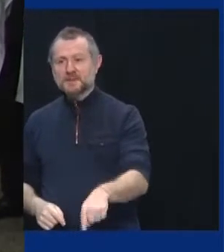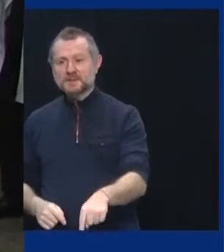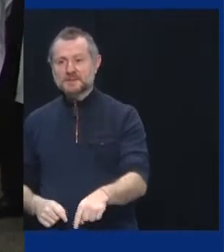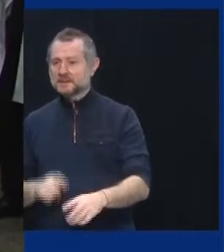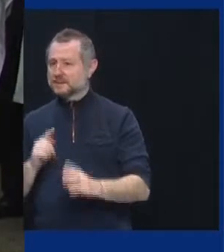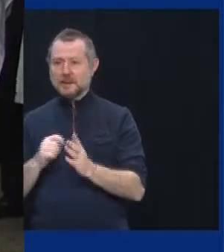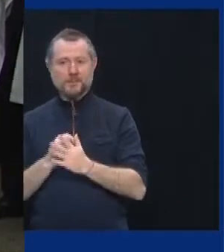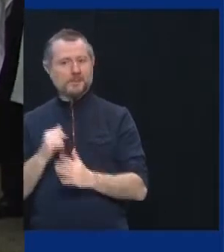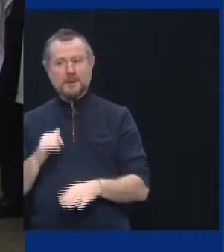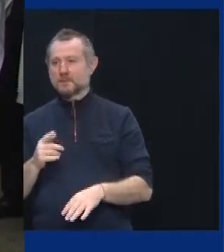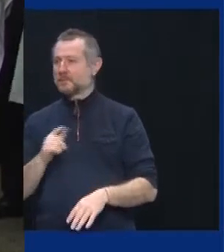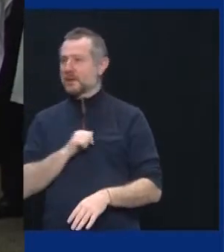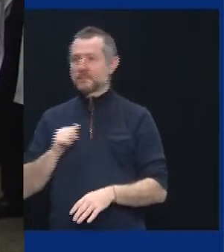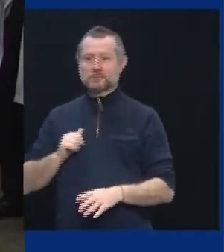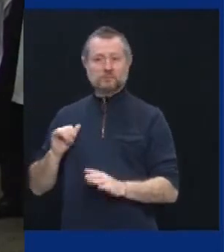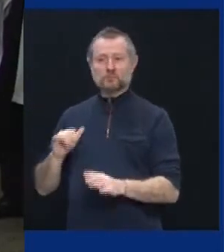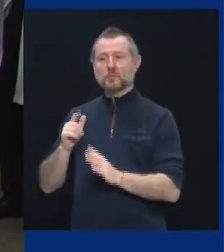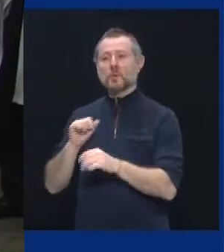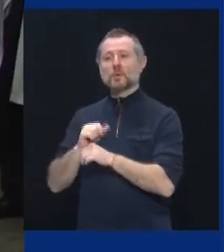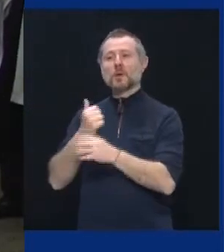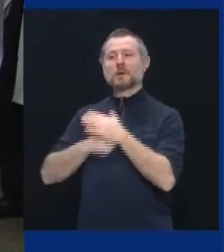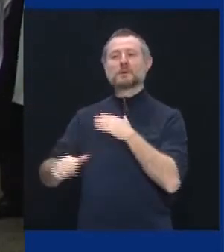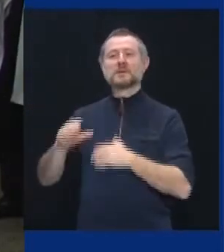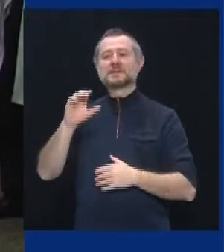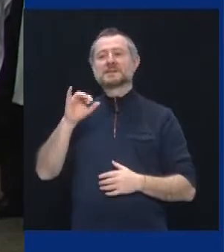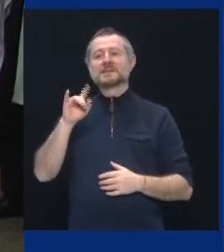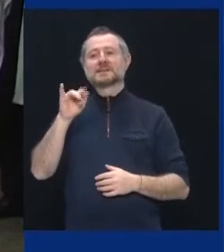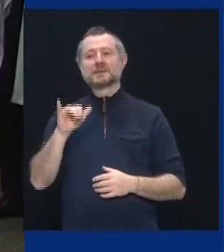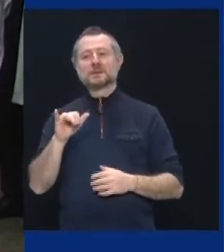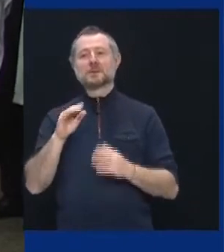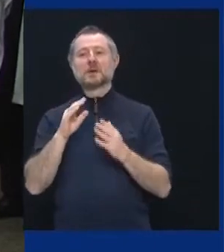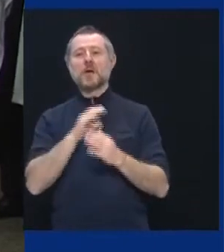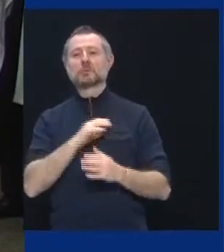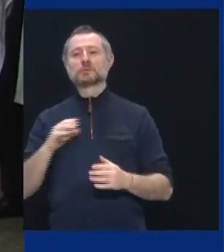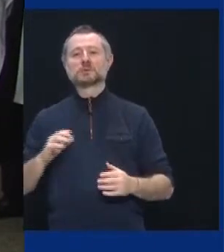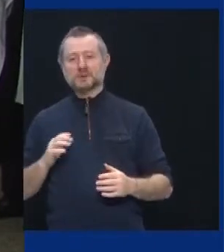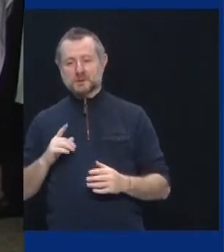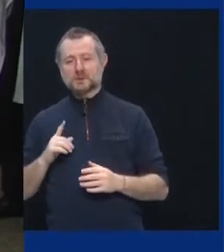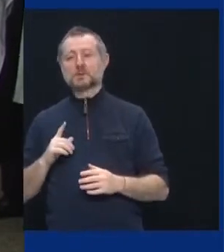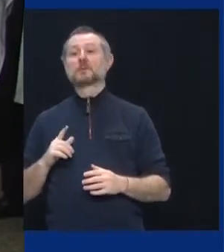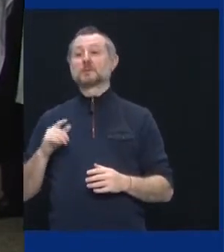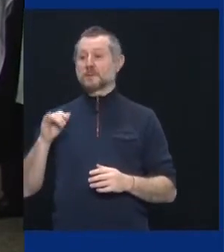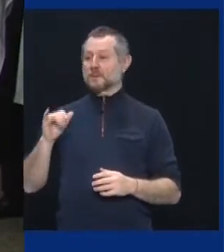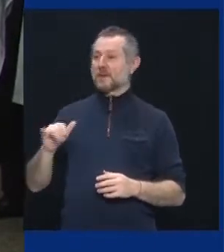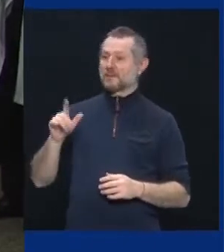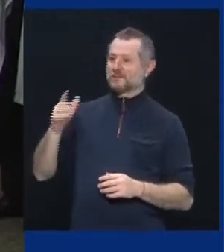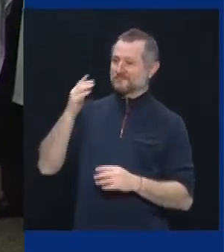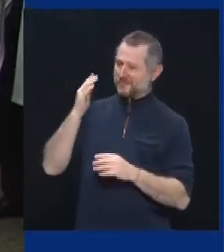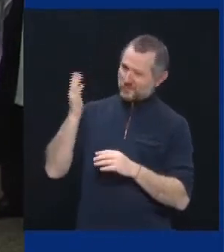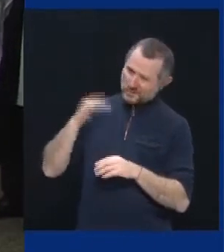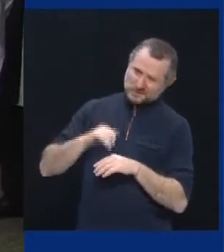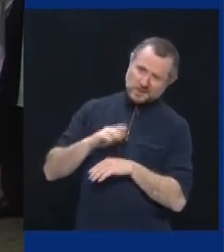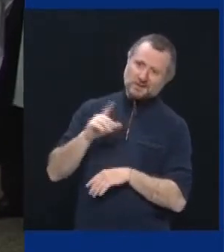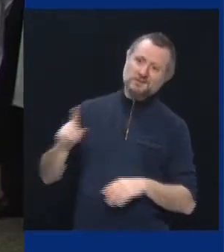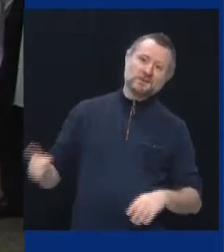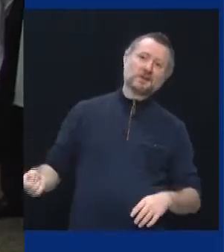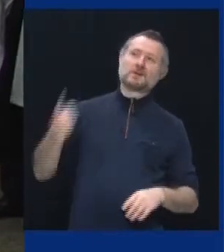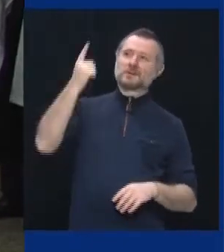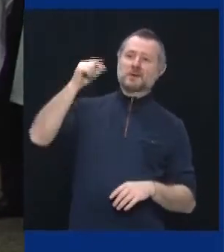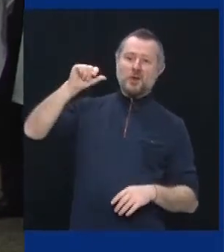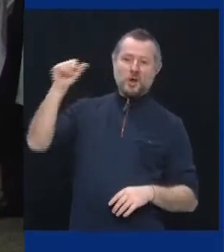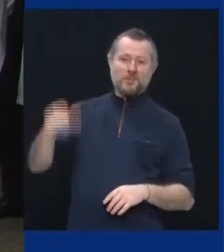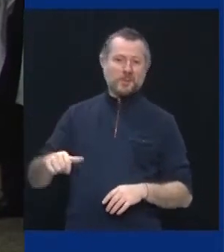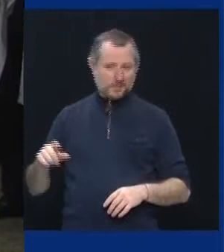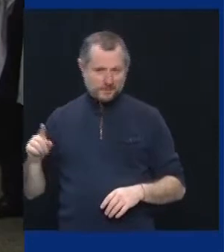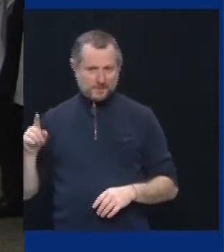She was in the city council. That's right. That's why we sent her to Albany. Because we needed somebody with some good sense.